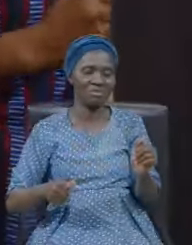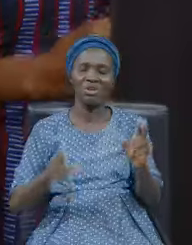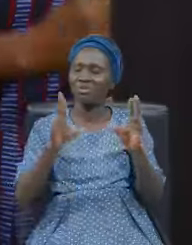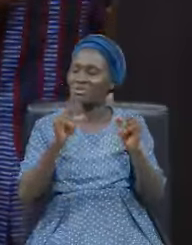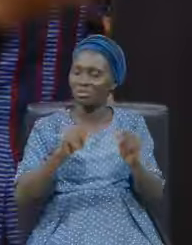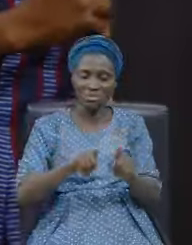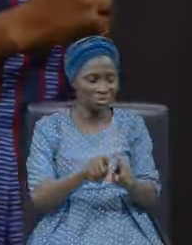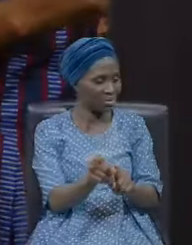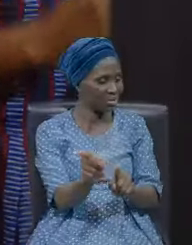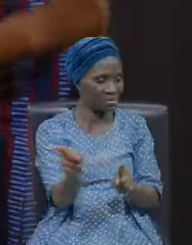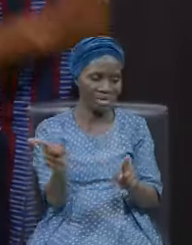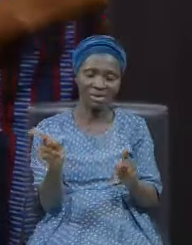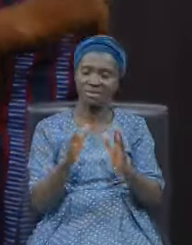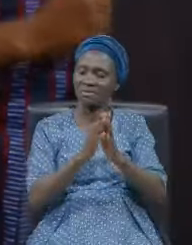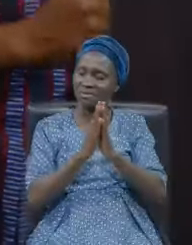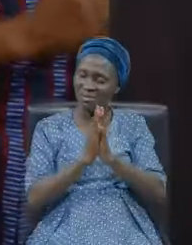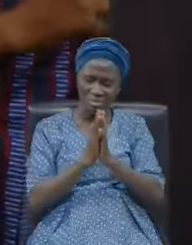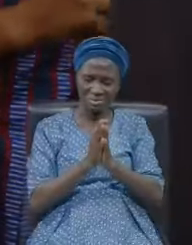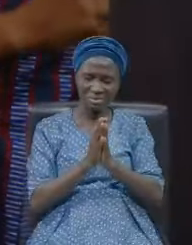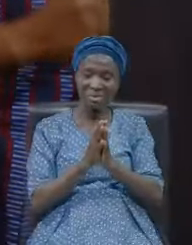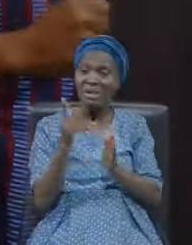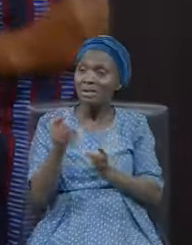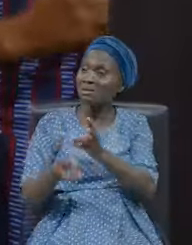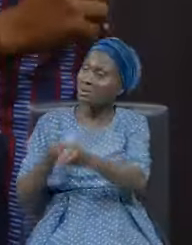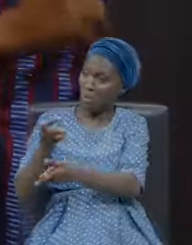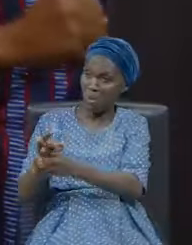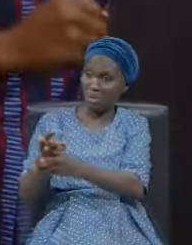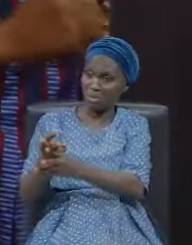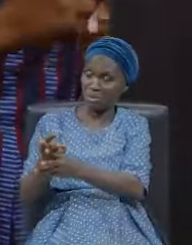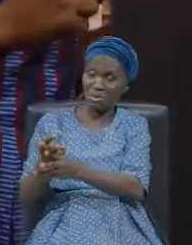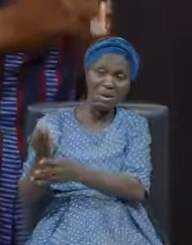back. The world behind me,